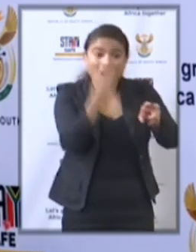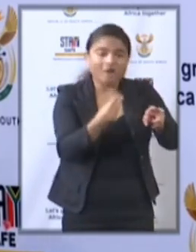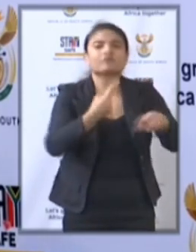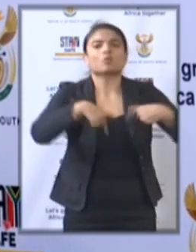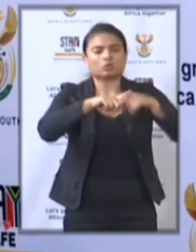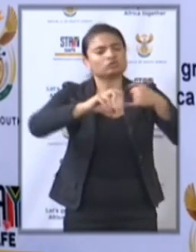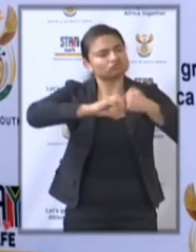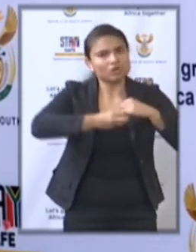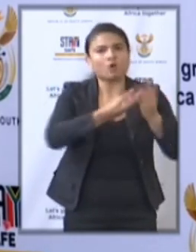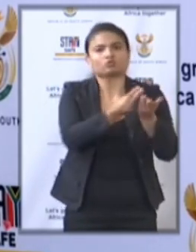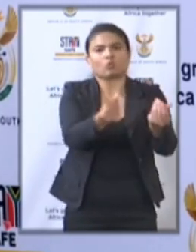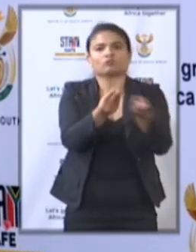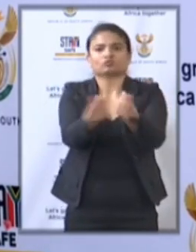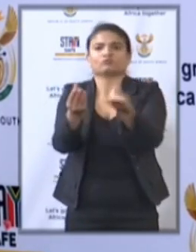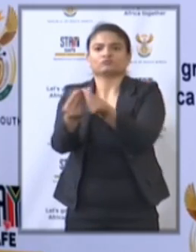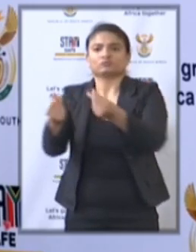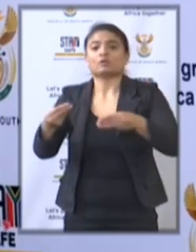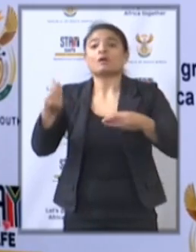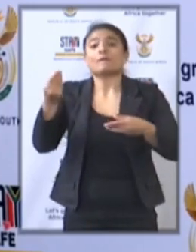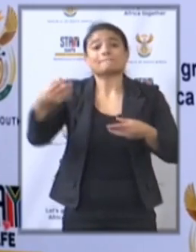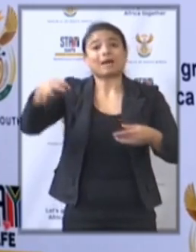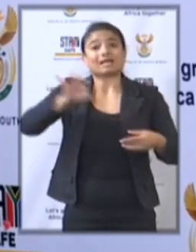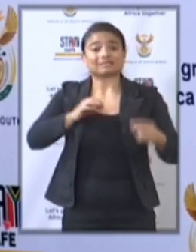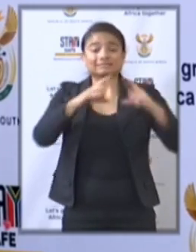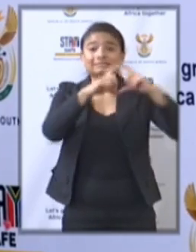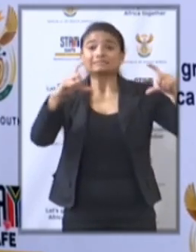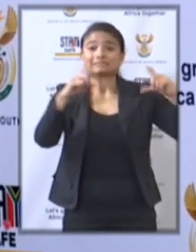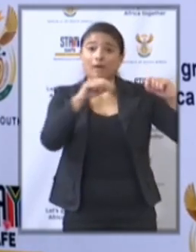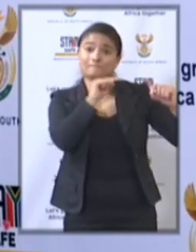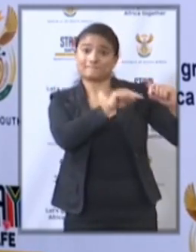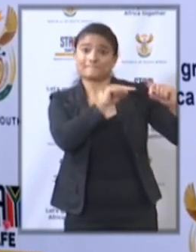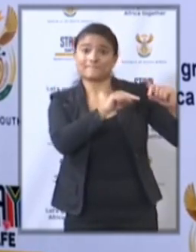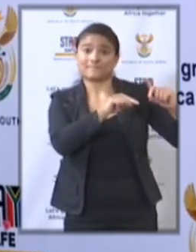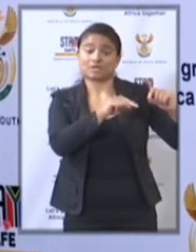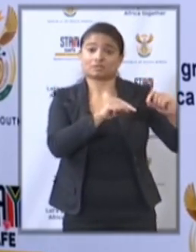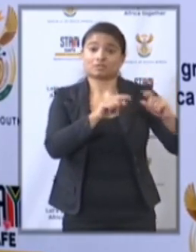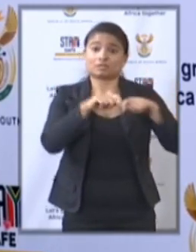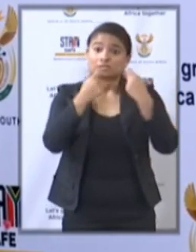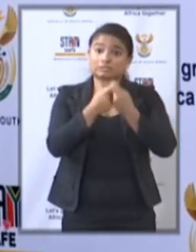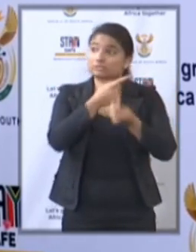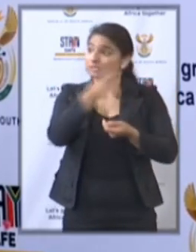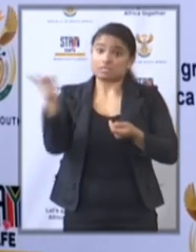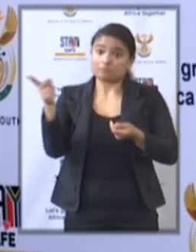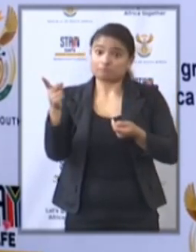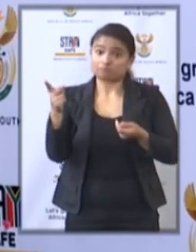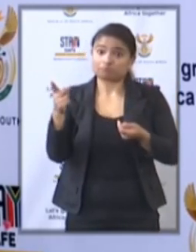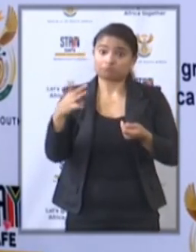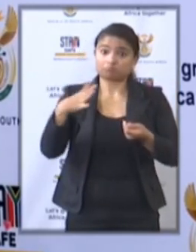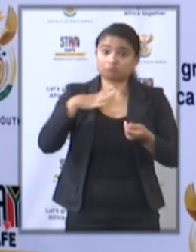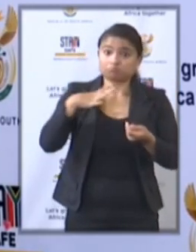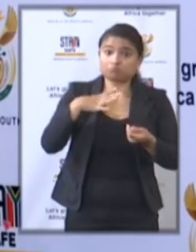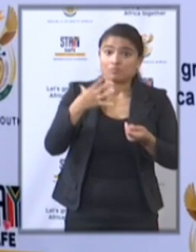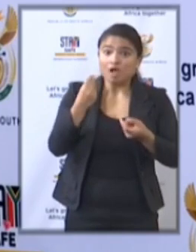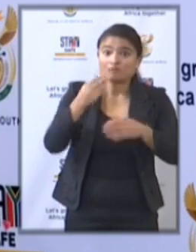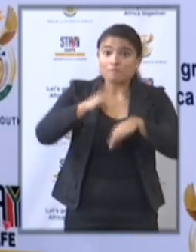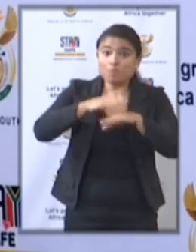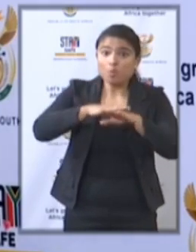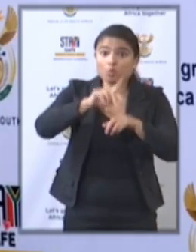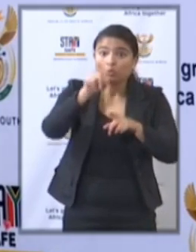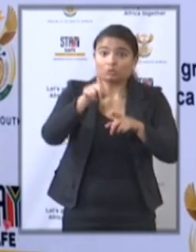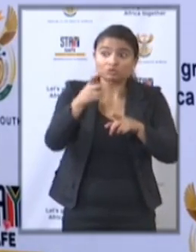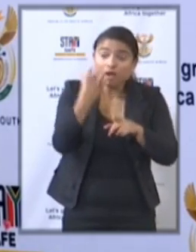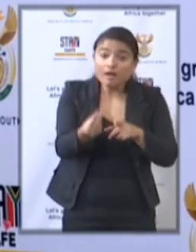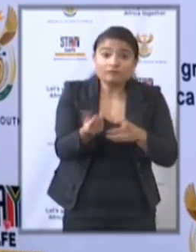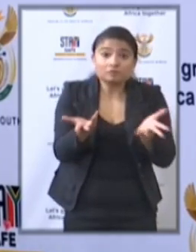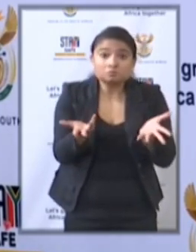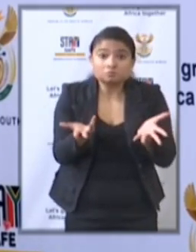stipends. Thank you very much. Tim, may I check once more if we have other questions? Yes, Ishmael?